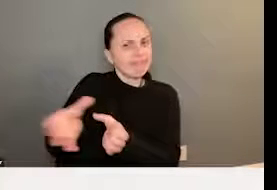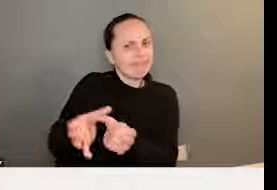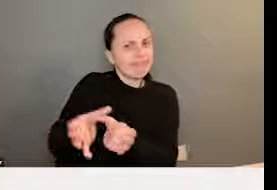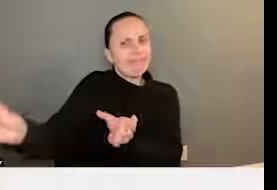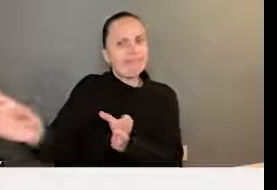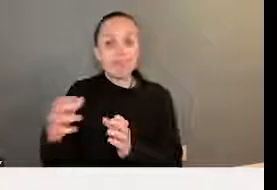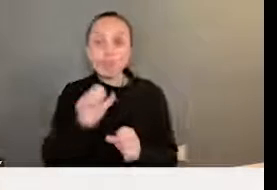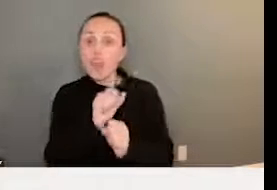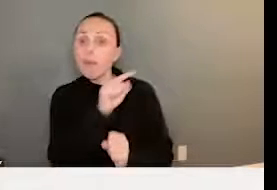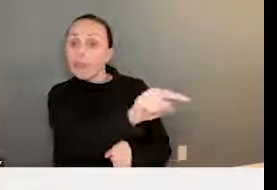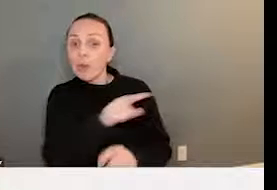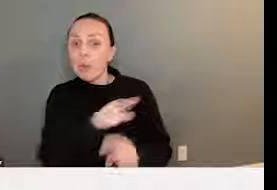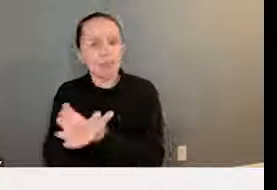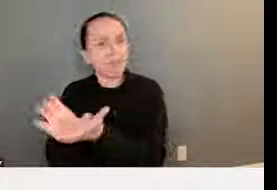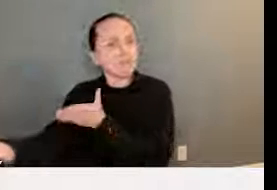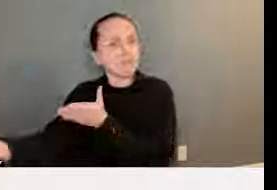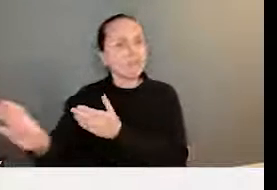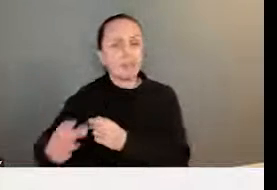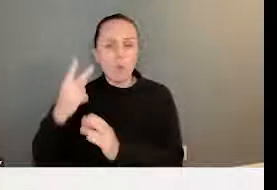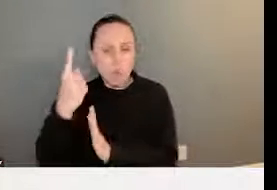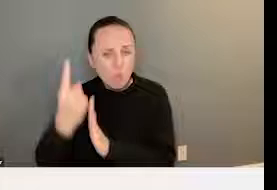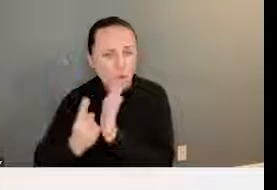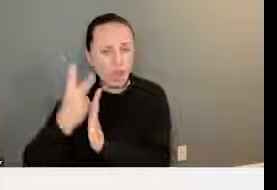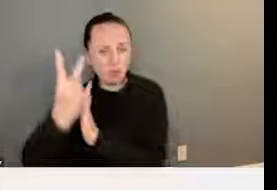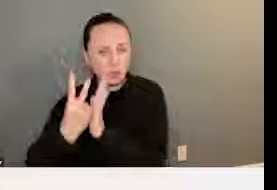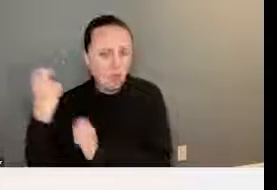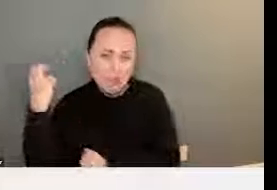job opportunities that were 1 to 2 hours drive,